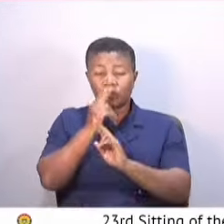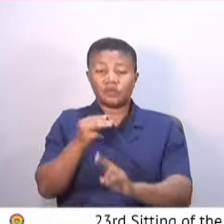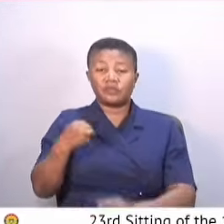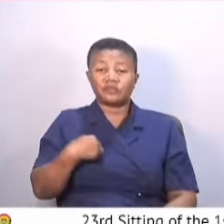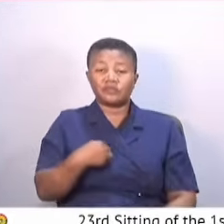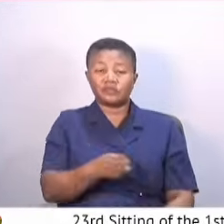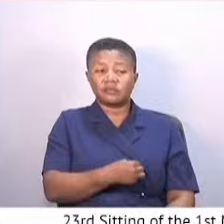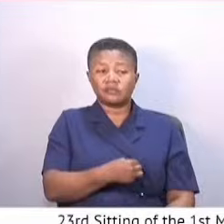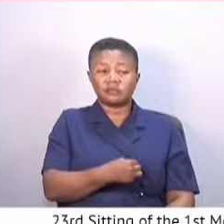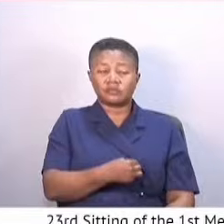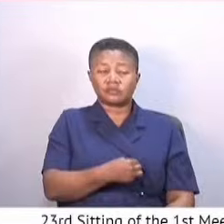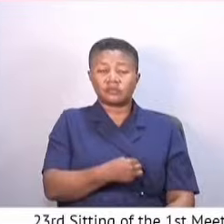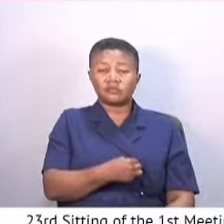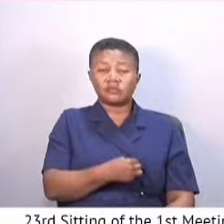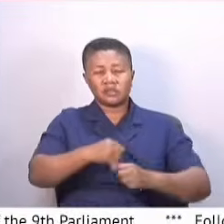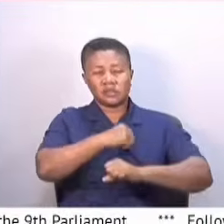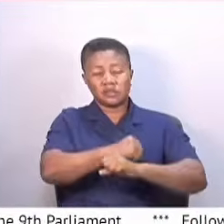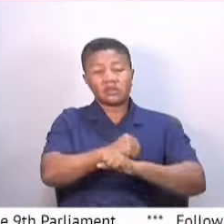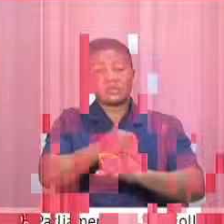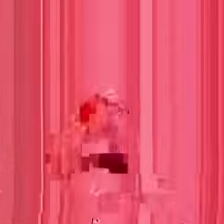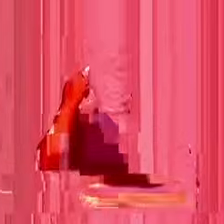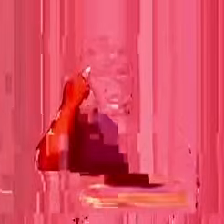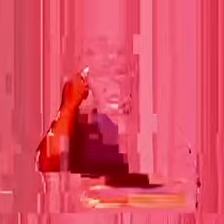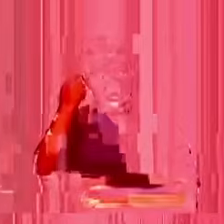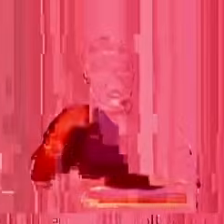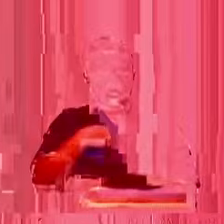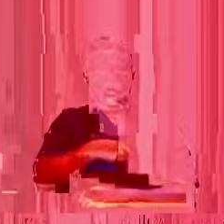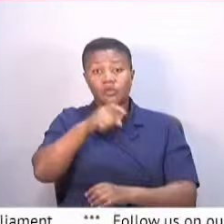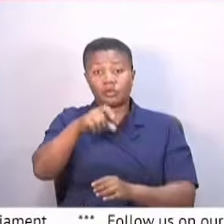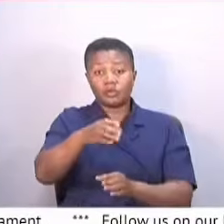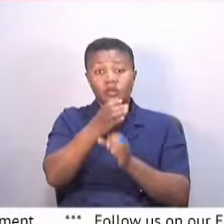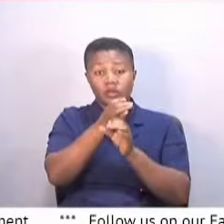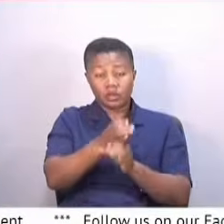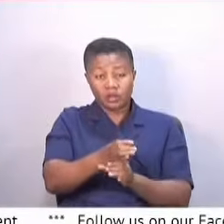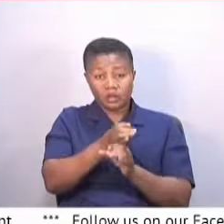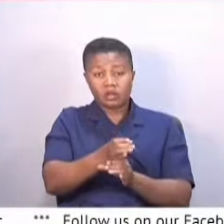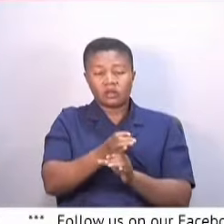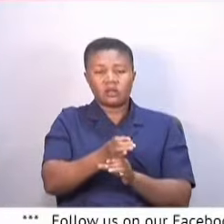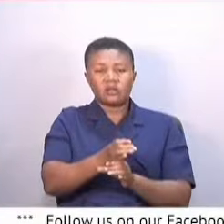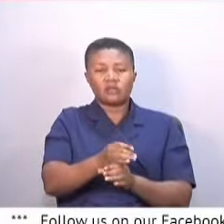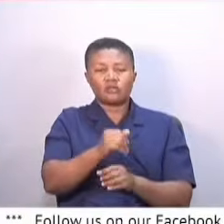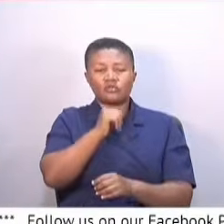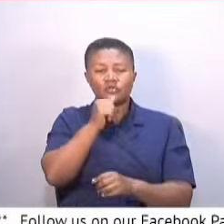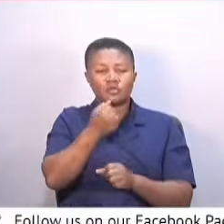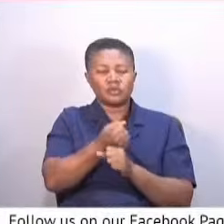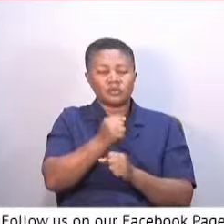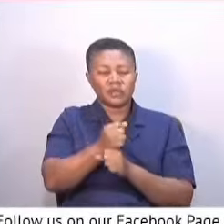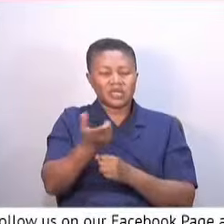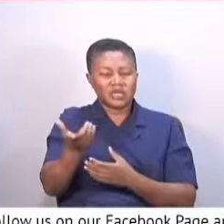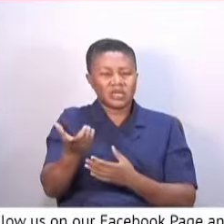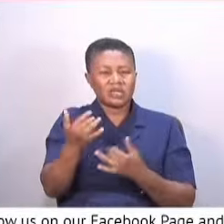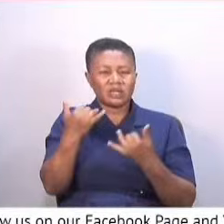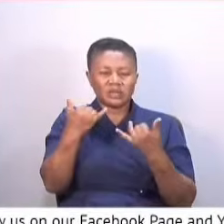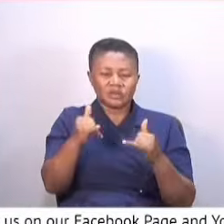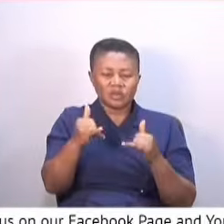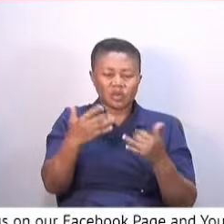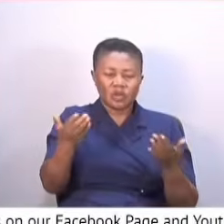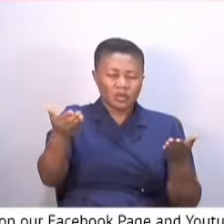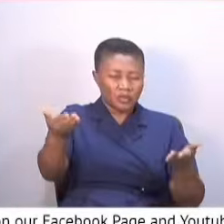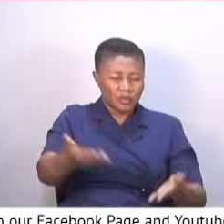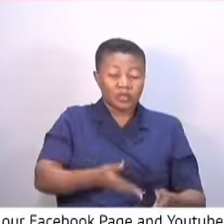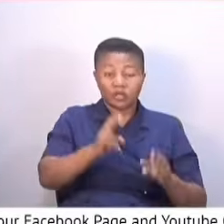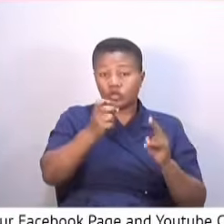members, with the issues really careful in order not to trivialize that on the floor